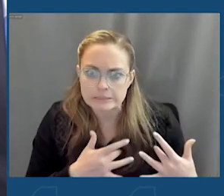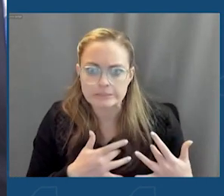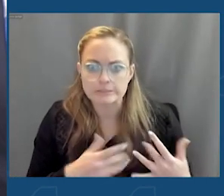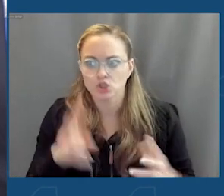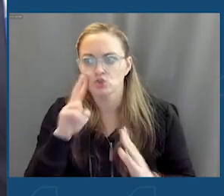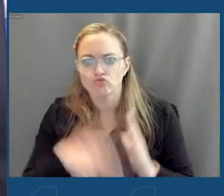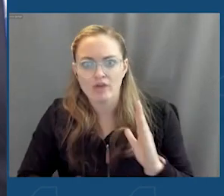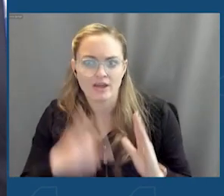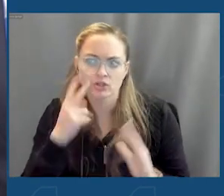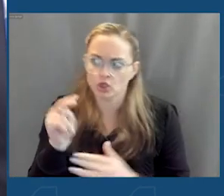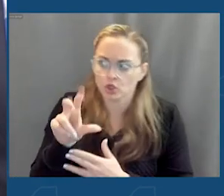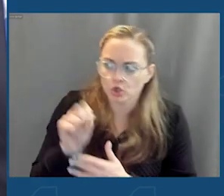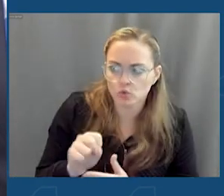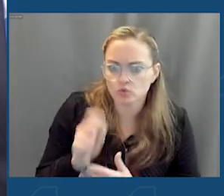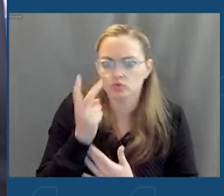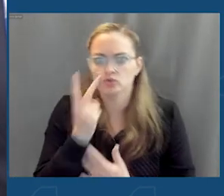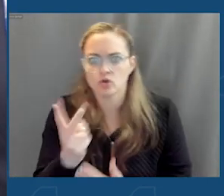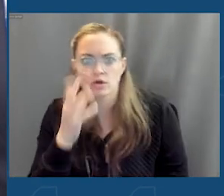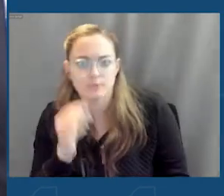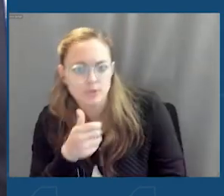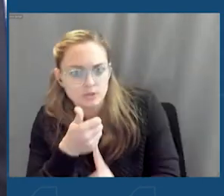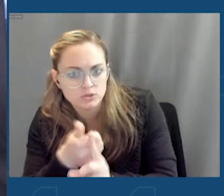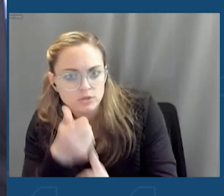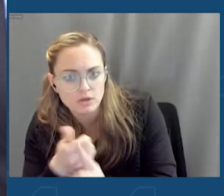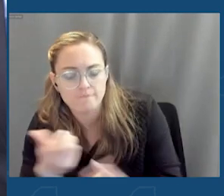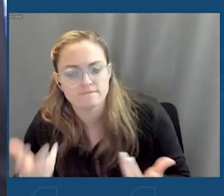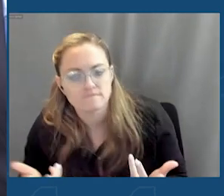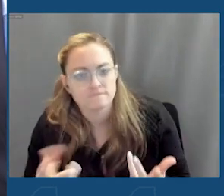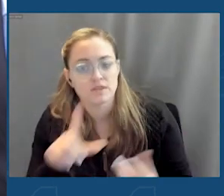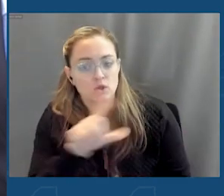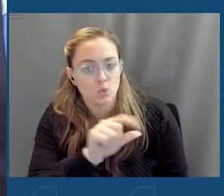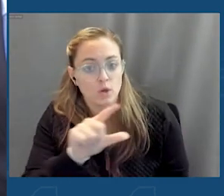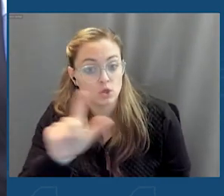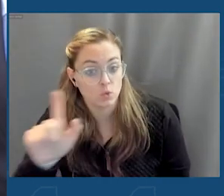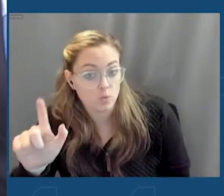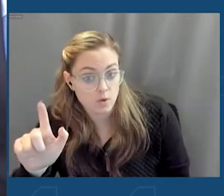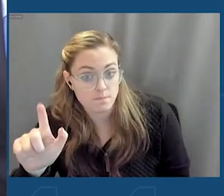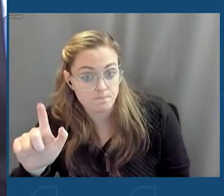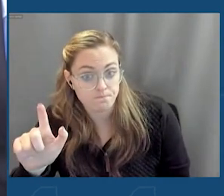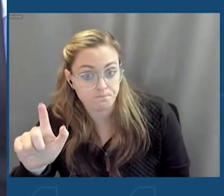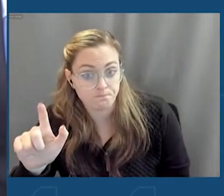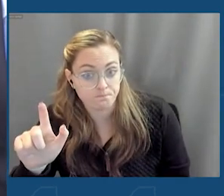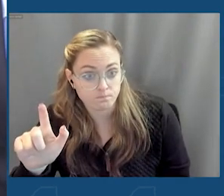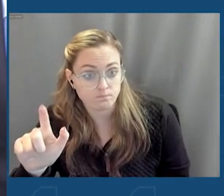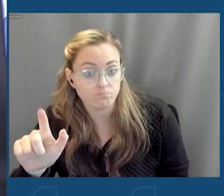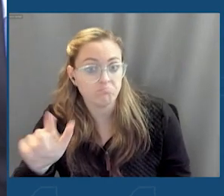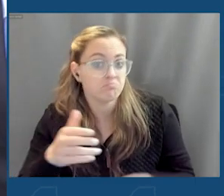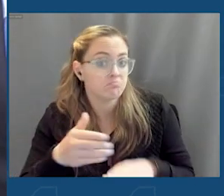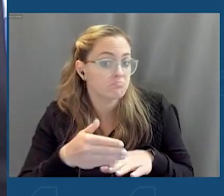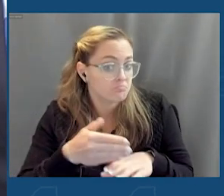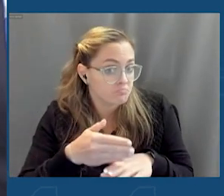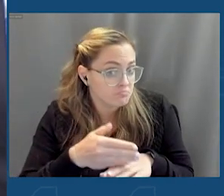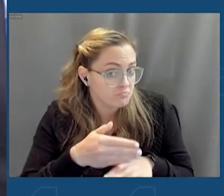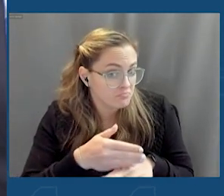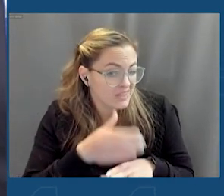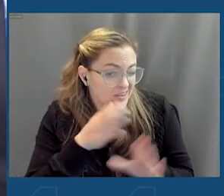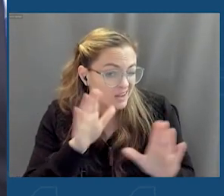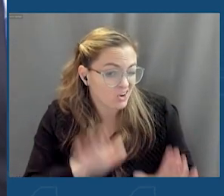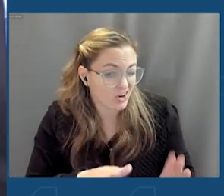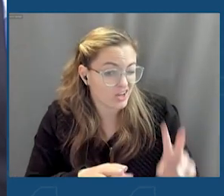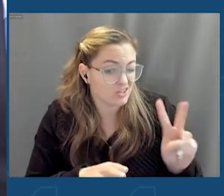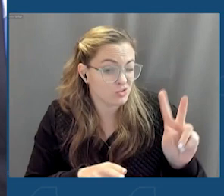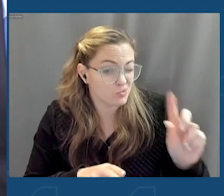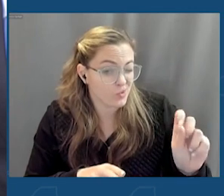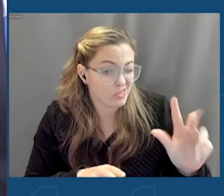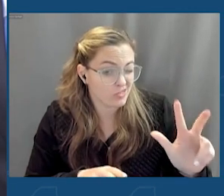the news, you may have experienced it personally. In 2021, things getting a little bit better, not great, 2.3 crimes